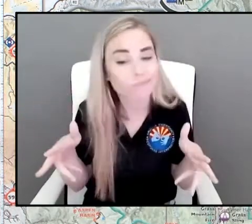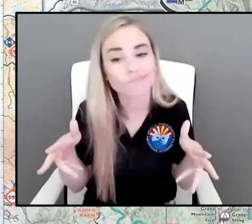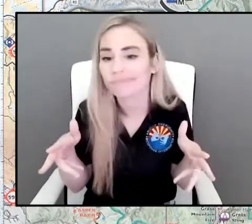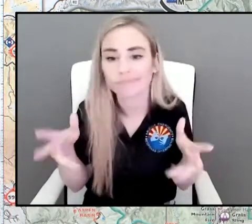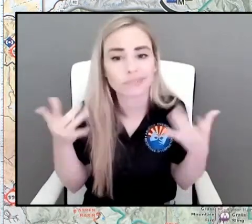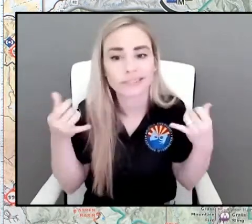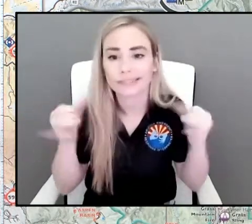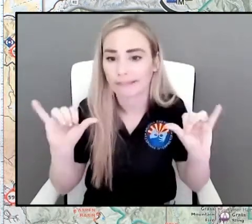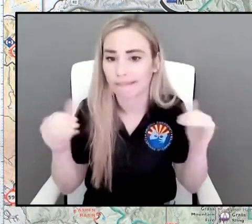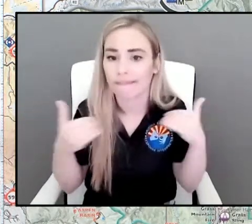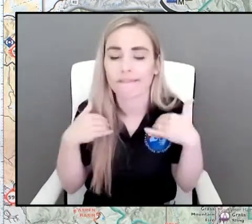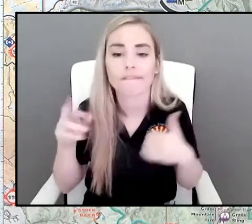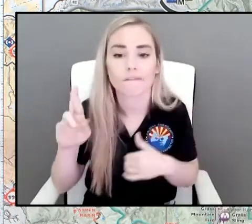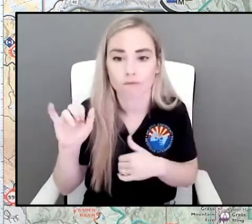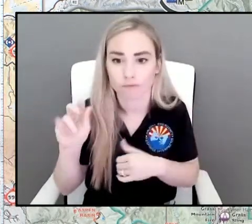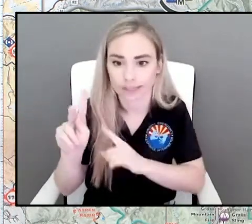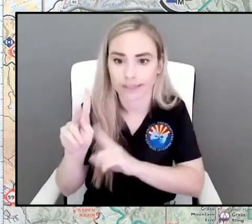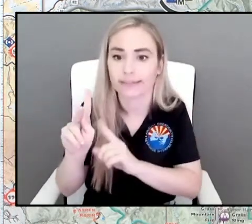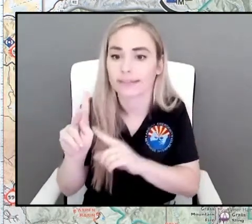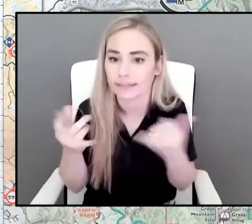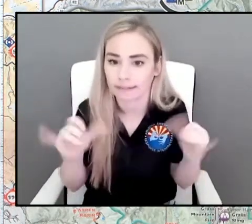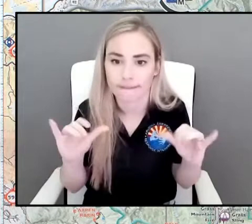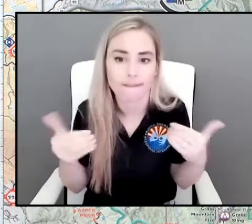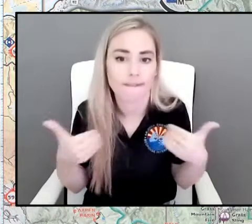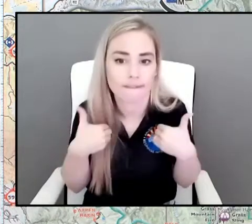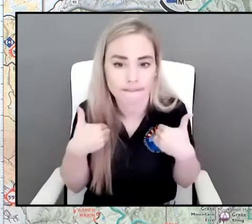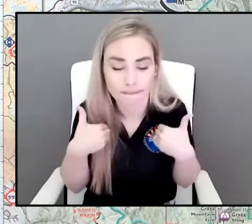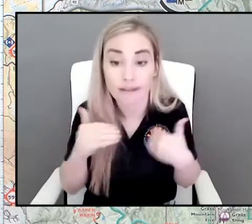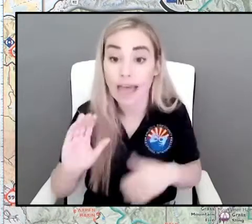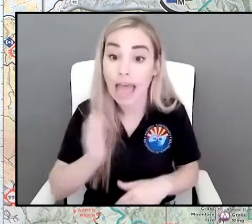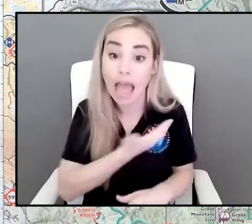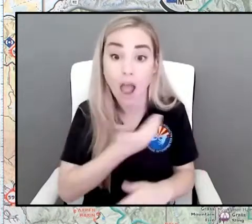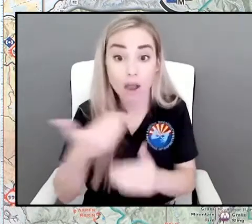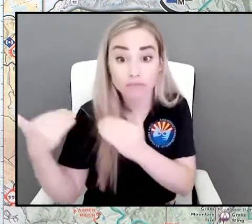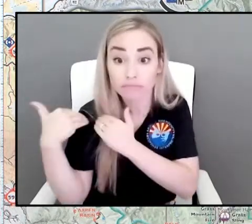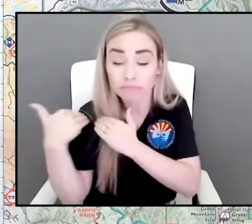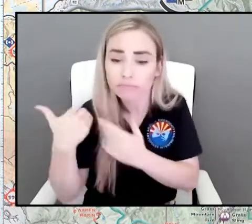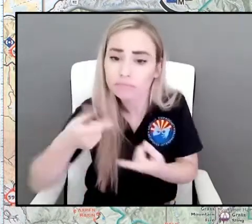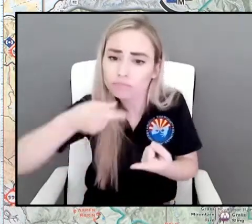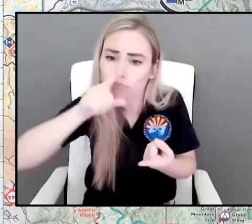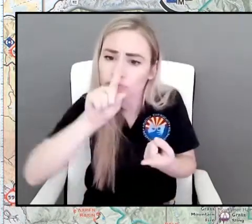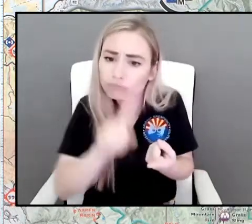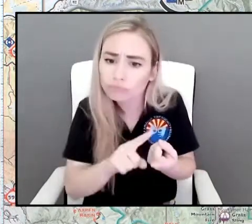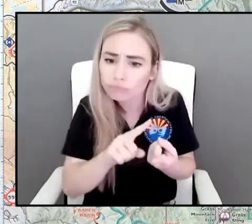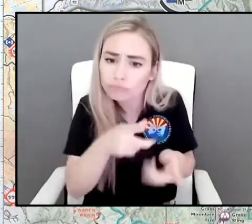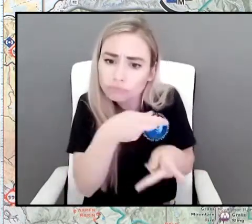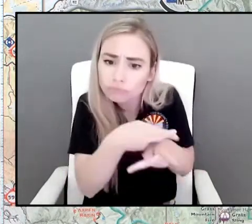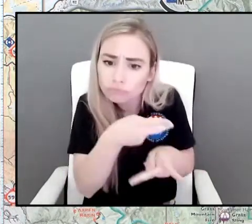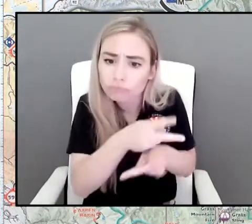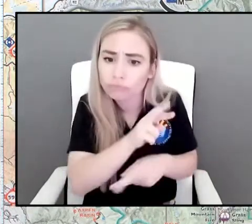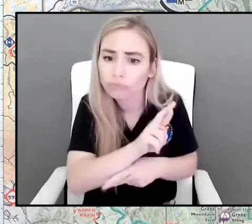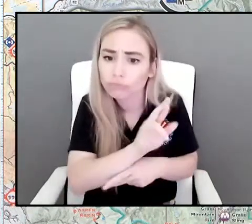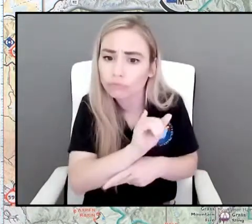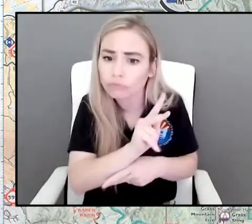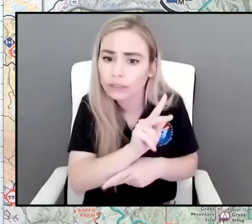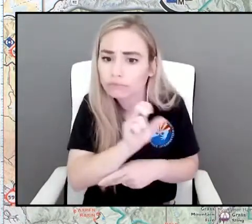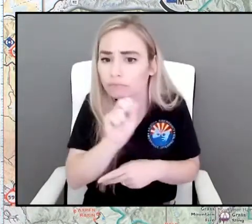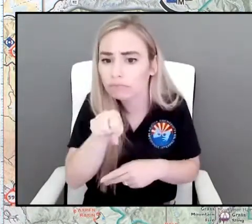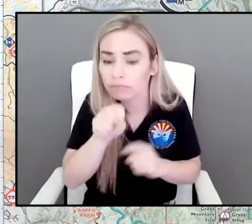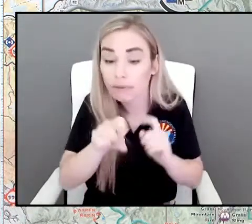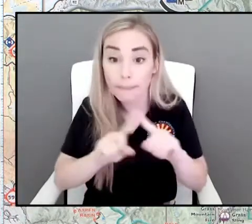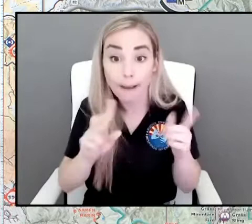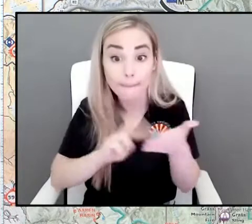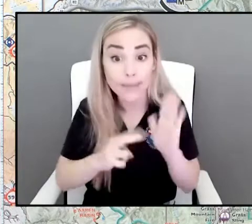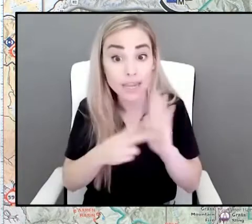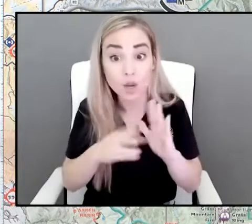there. So I just wanted to say that our duty is to minimize these risks, but we can't think that we don't have these risks